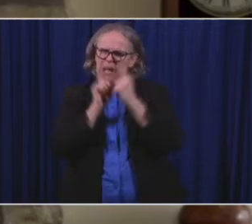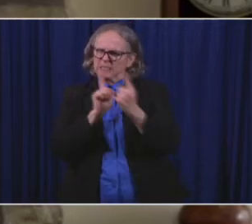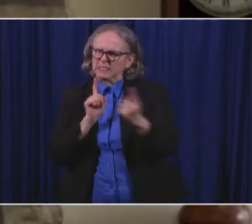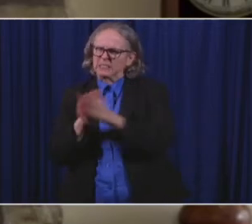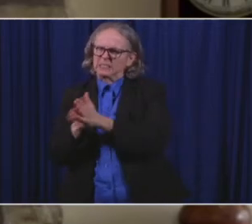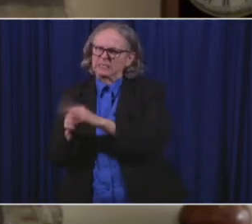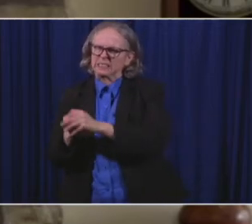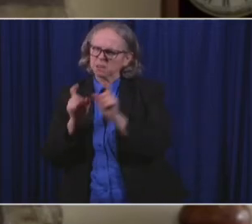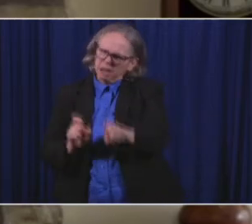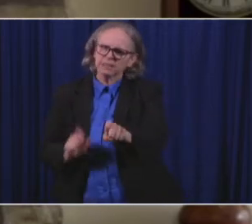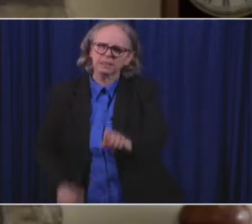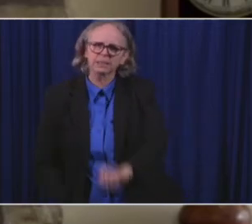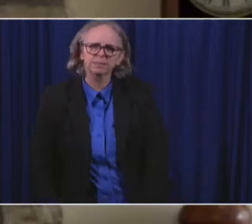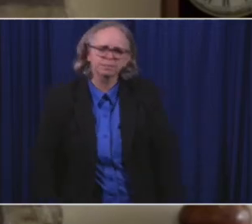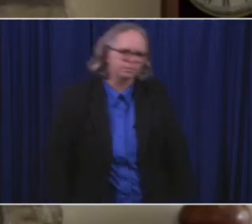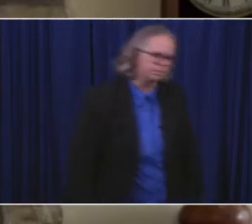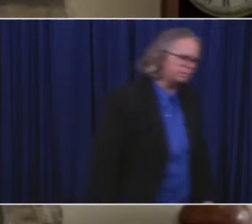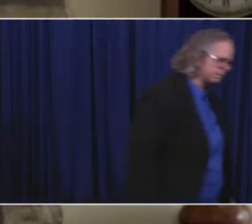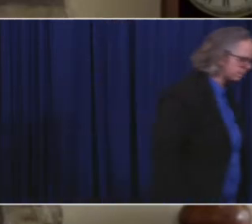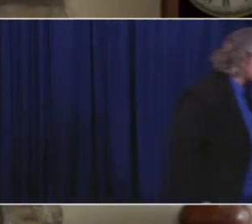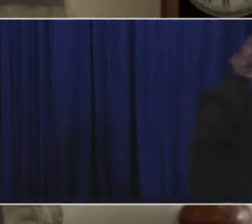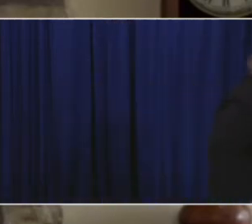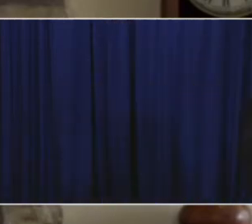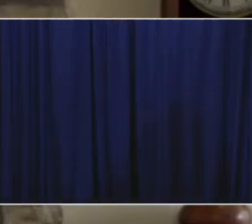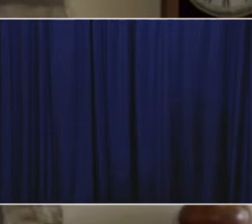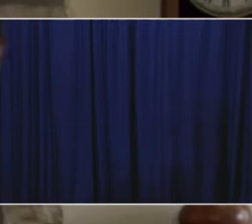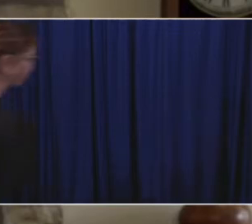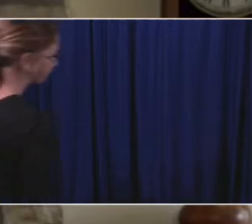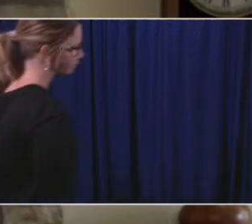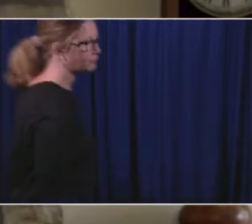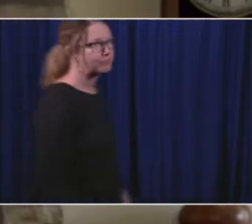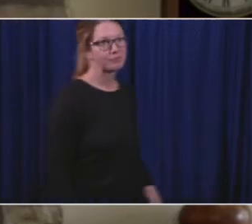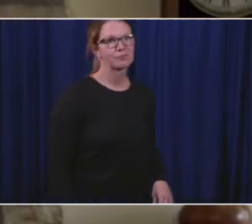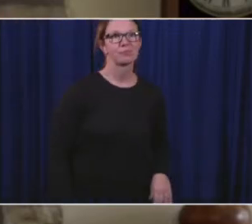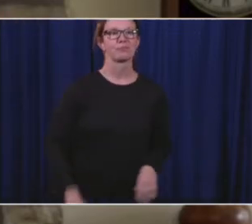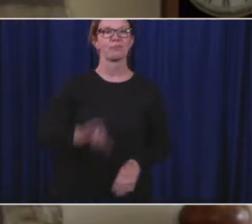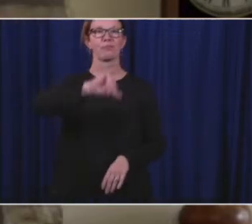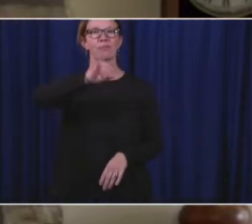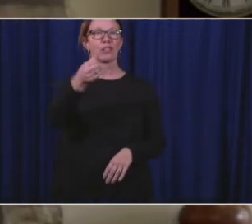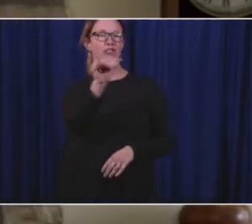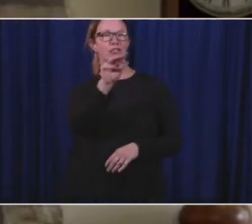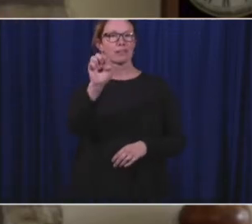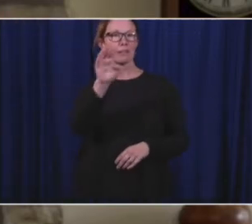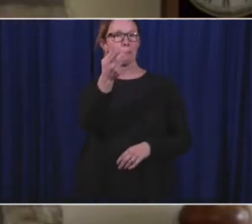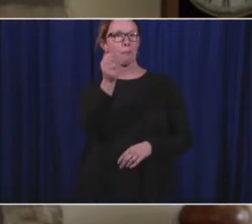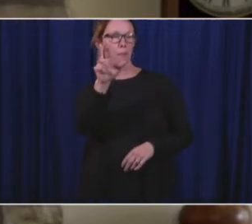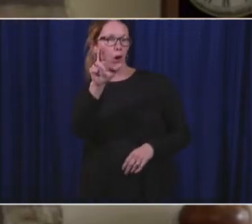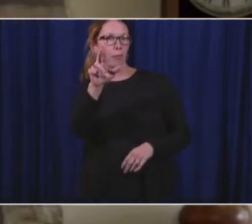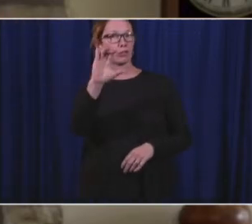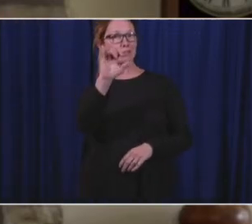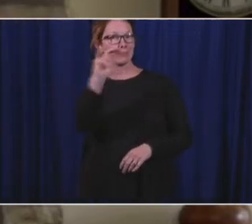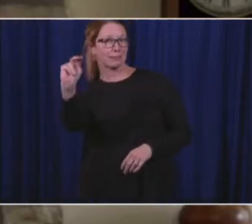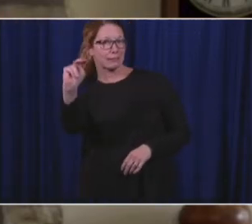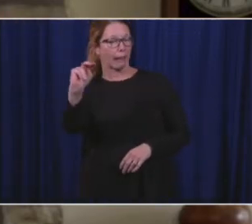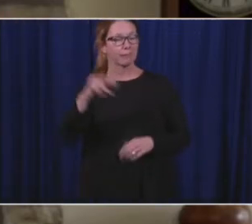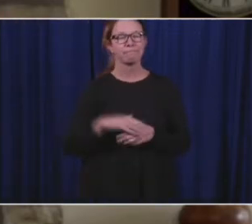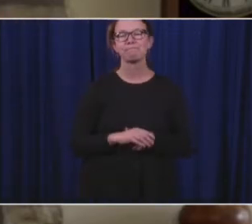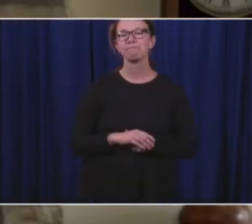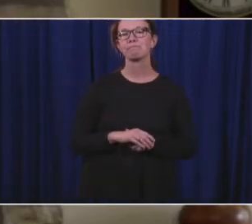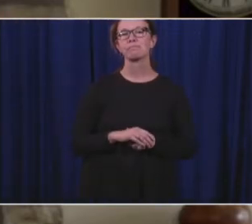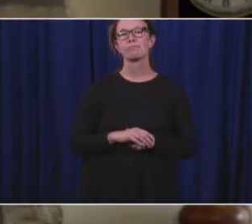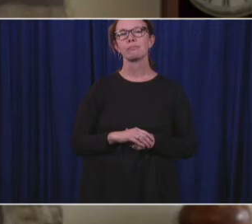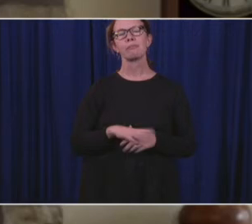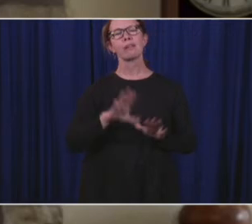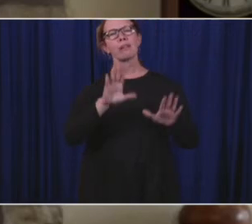Next question is from Jesse Balmert at the Cincinnati Enquirer. Hello, Governor. Jesse. There have been 2